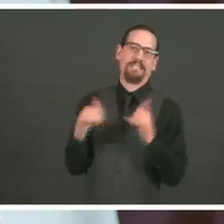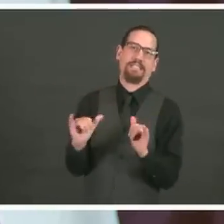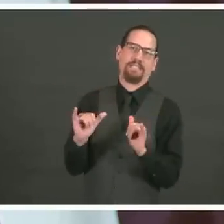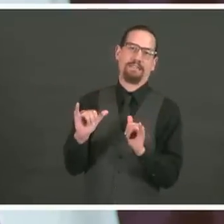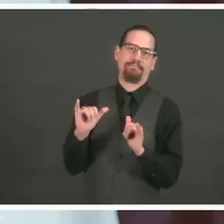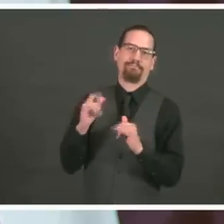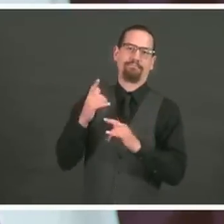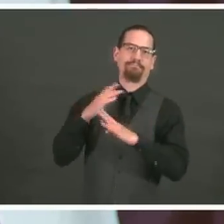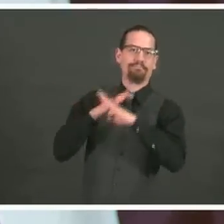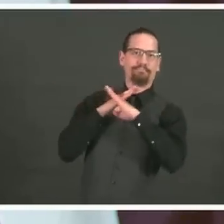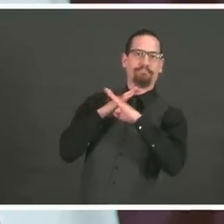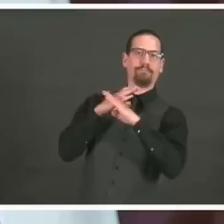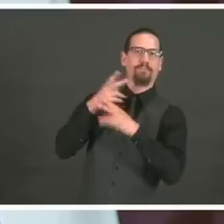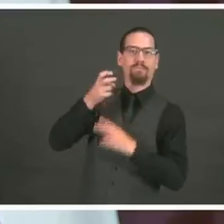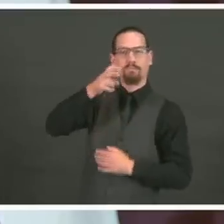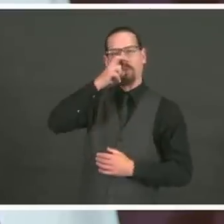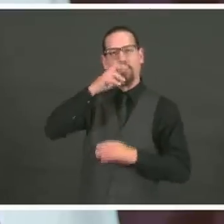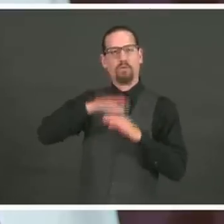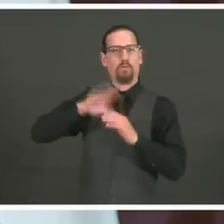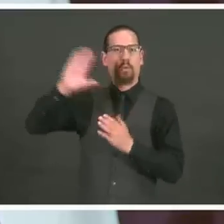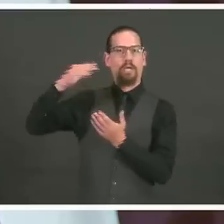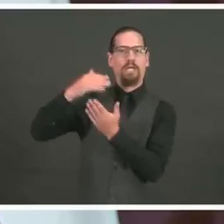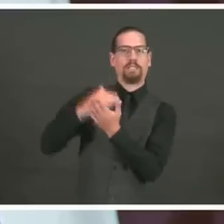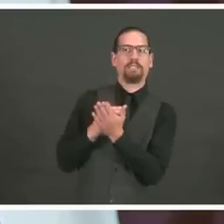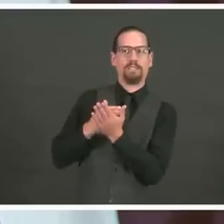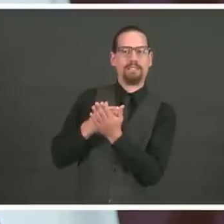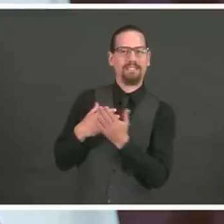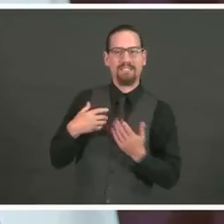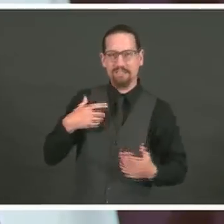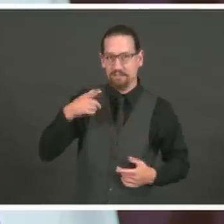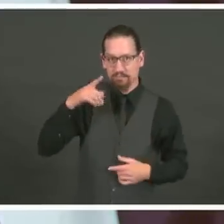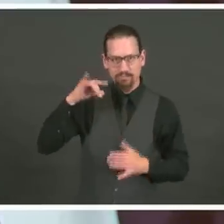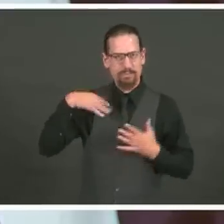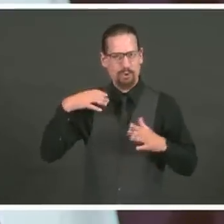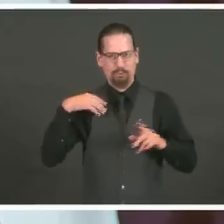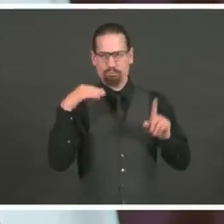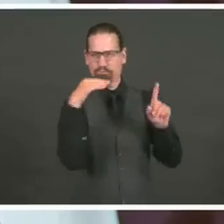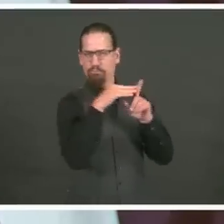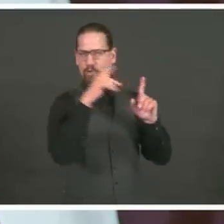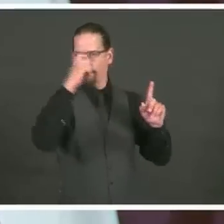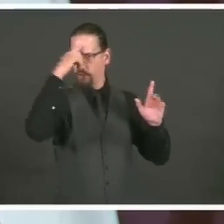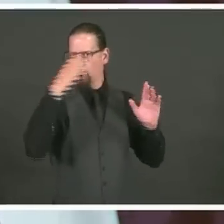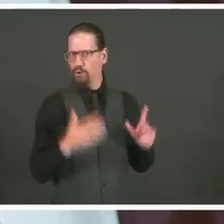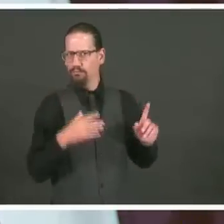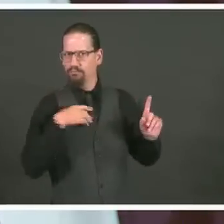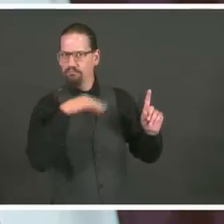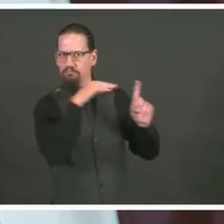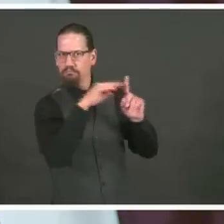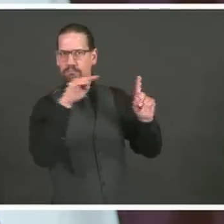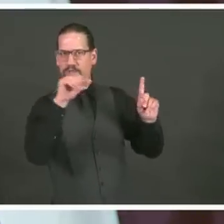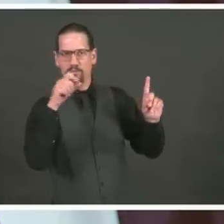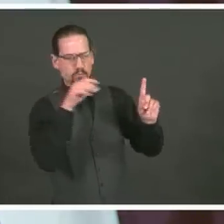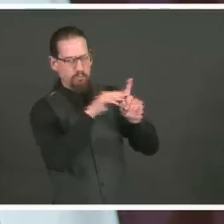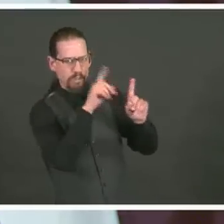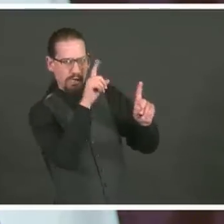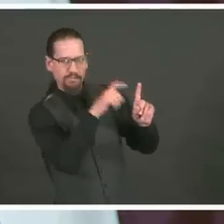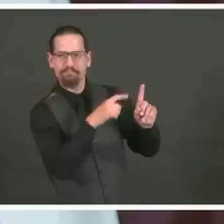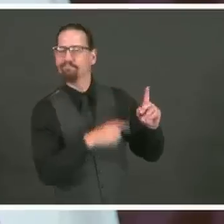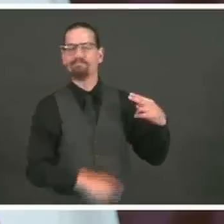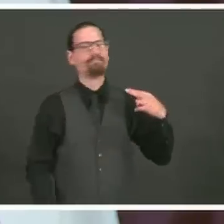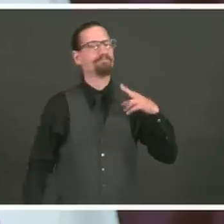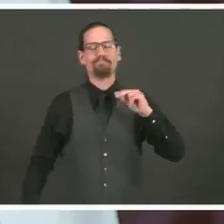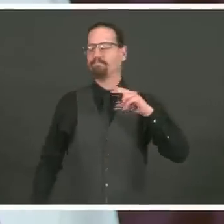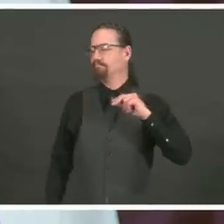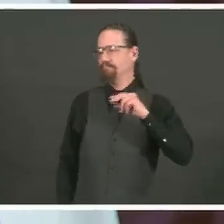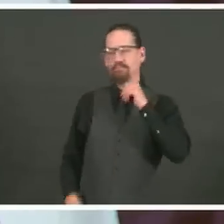They're staying firm on that rule, and I absolutely respect that. So we have to do better. We have to try a little harder